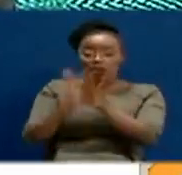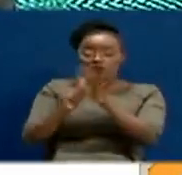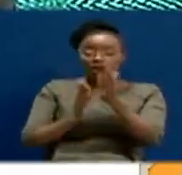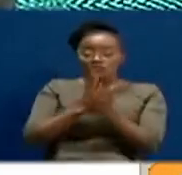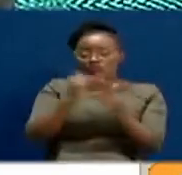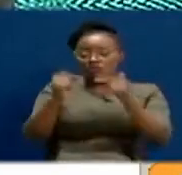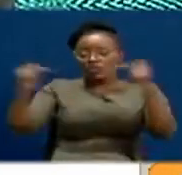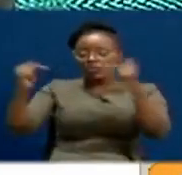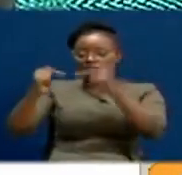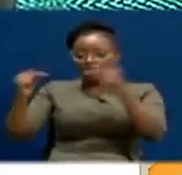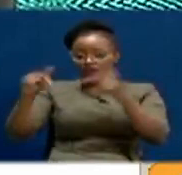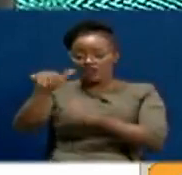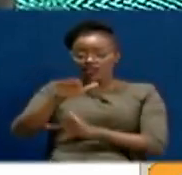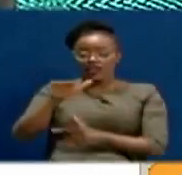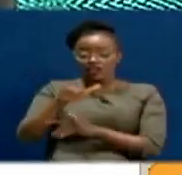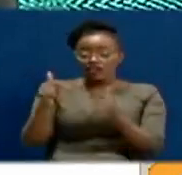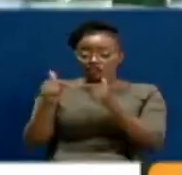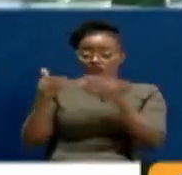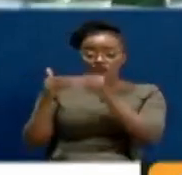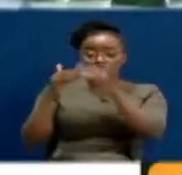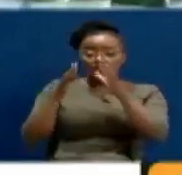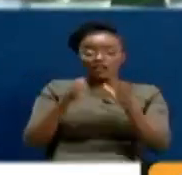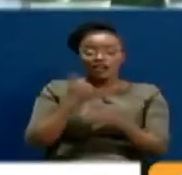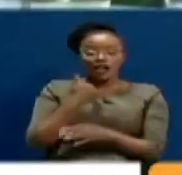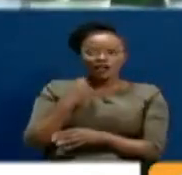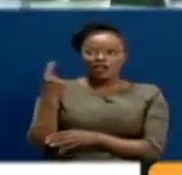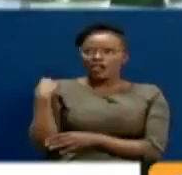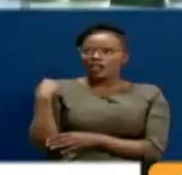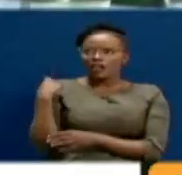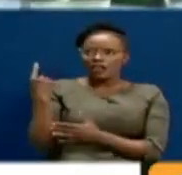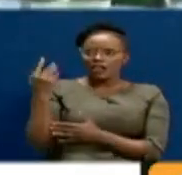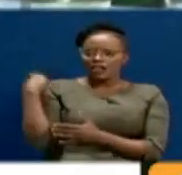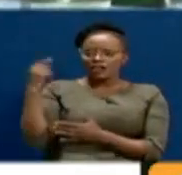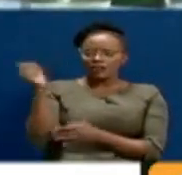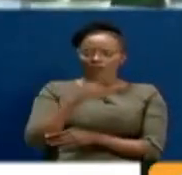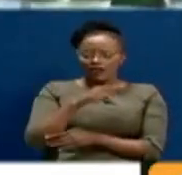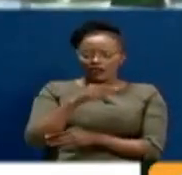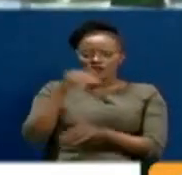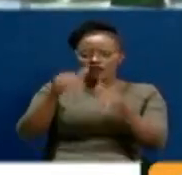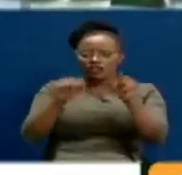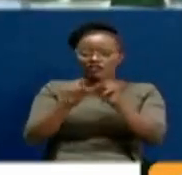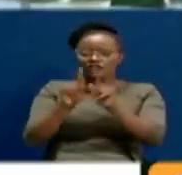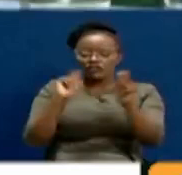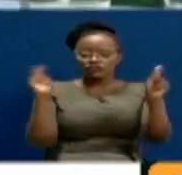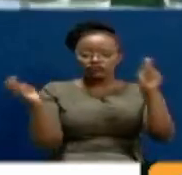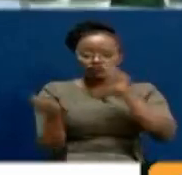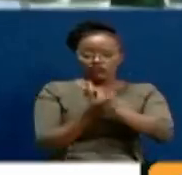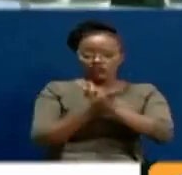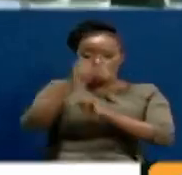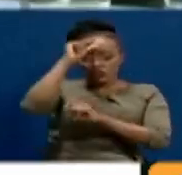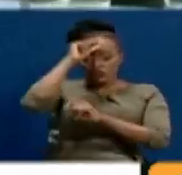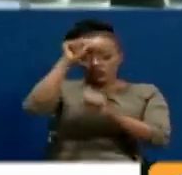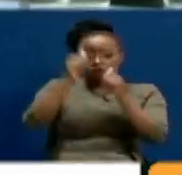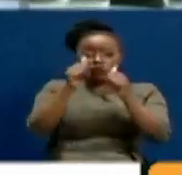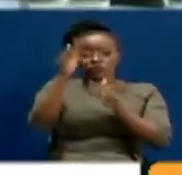his controversial third-term win. Opposition leaders boycotted last month's vote and vowed to set up a transitional government that